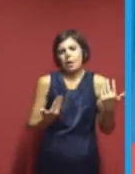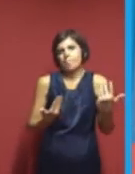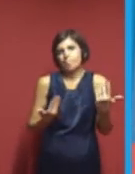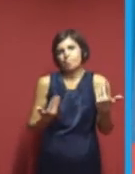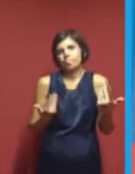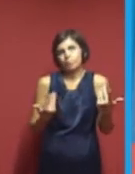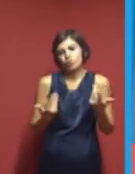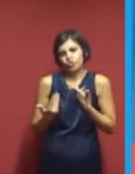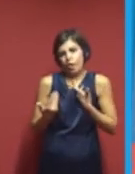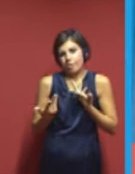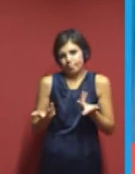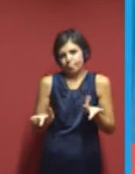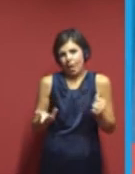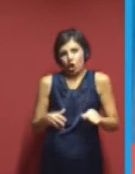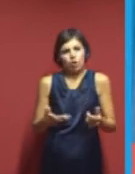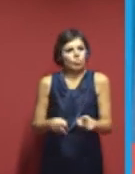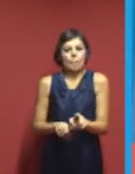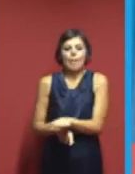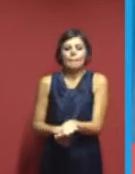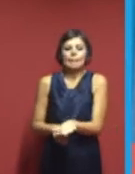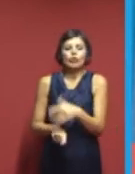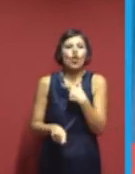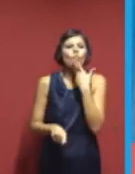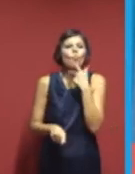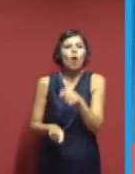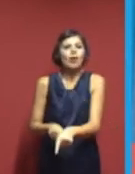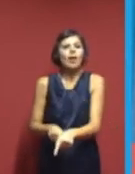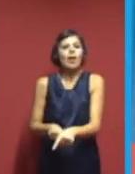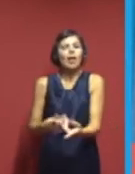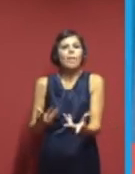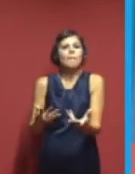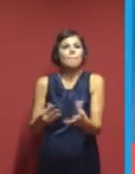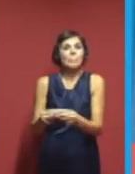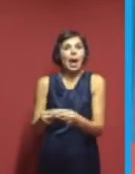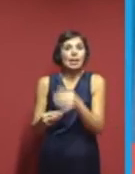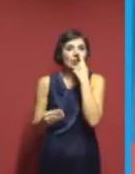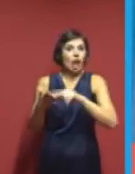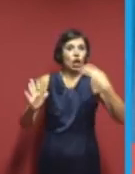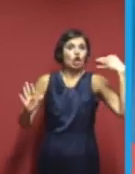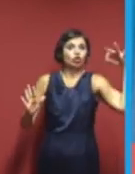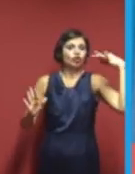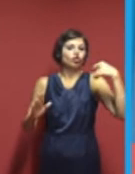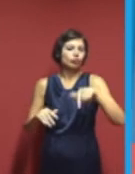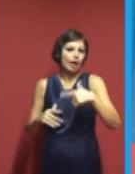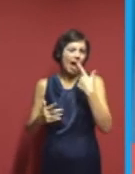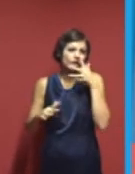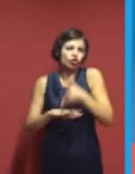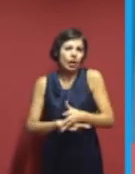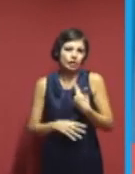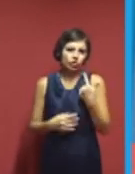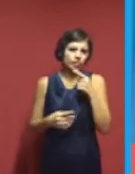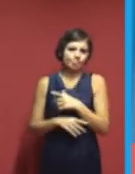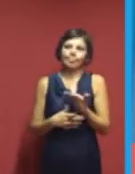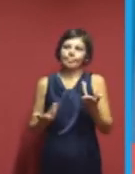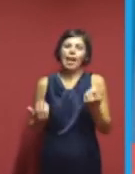One of the reasons is that many of the technology activities available to kids at schools and extracurriculars are basic and